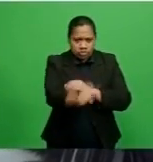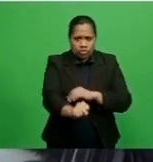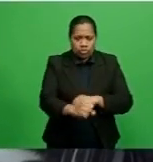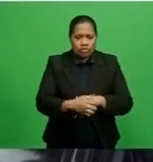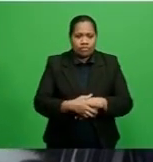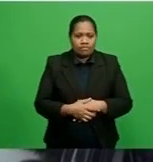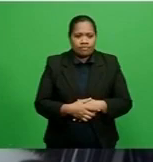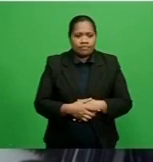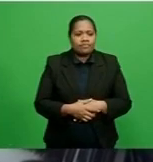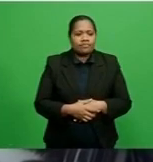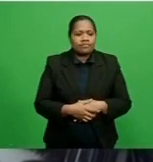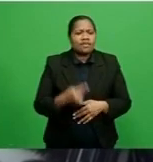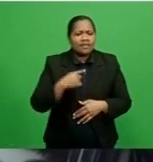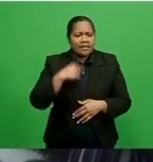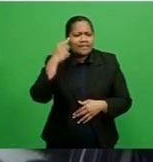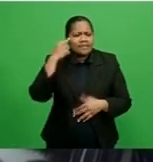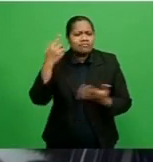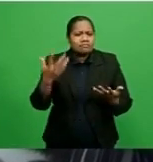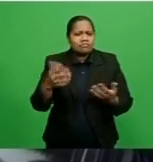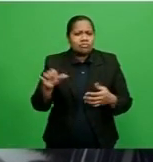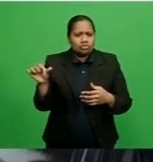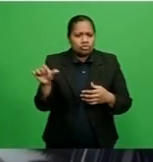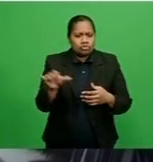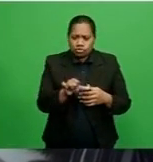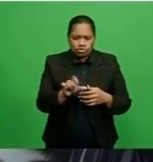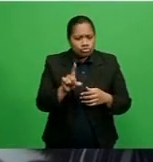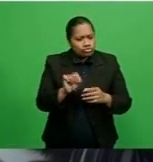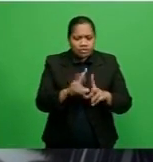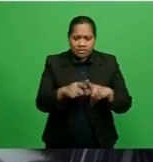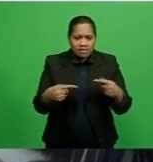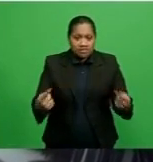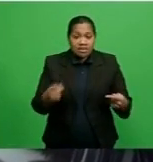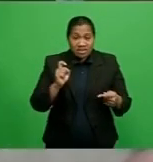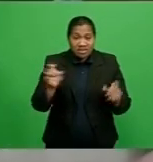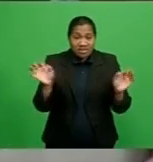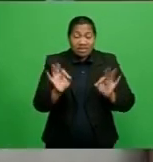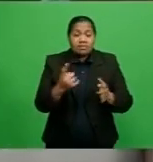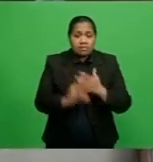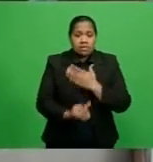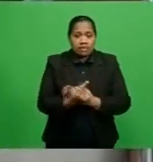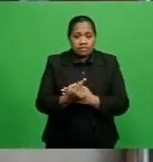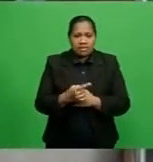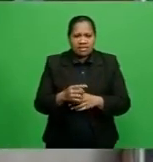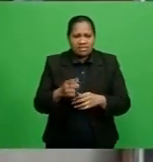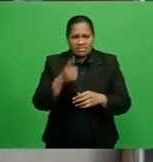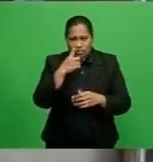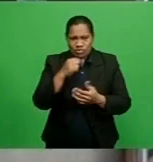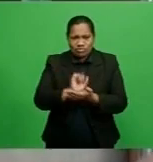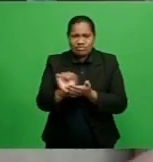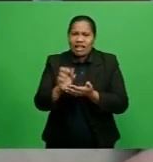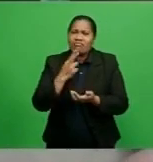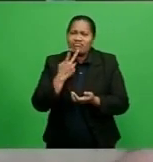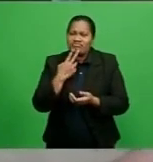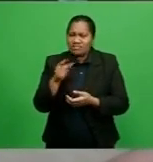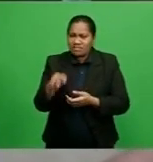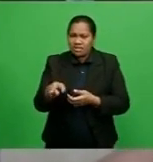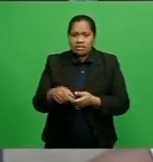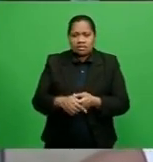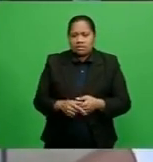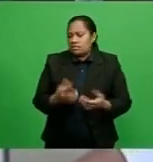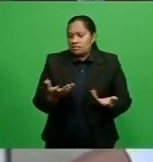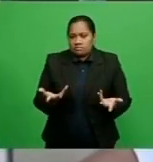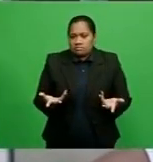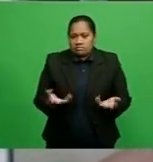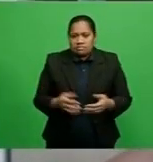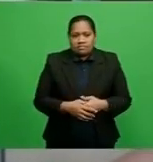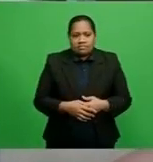Well, I think they should, otherwise bogus agents will continue to thrive illegally. Definitely. I mean, they're the first line of defense